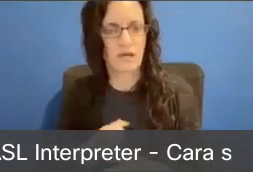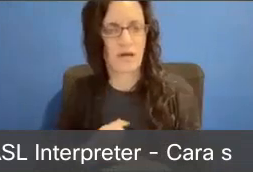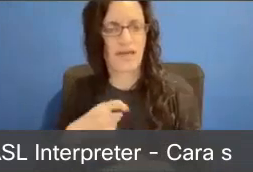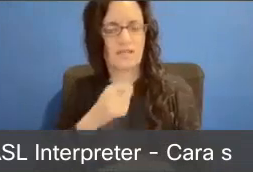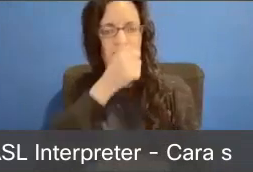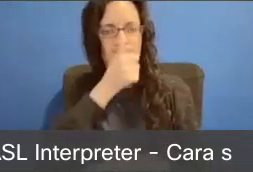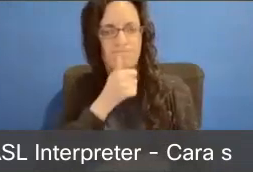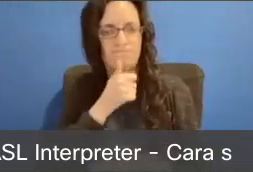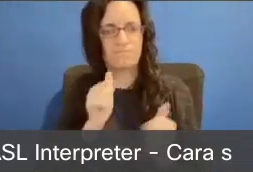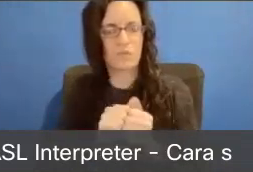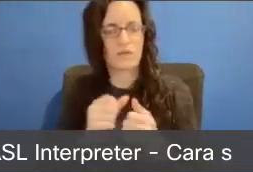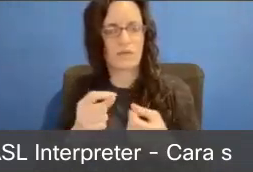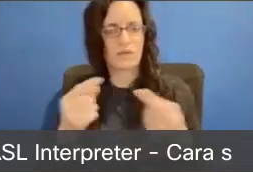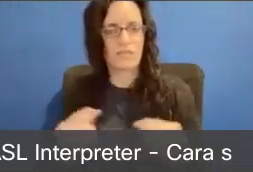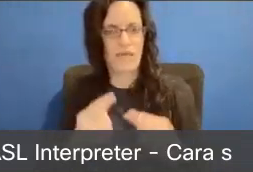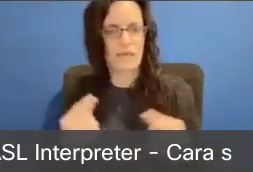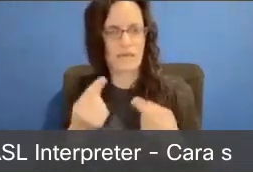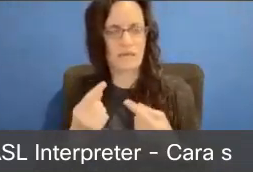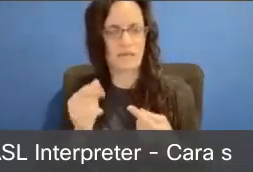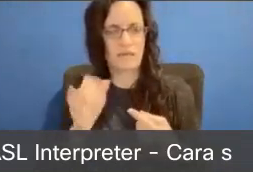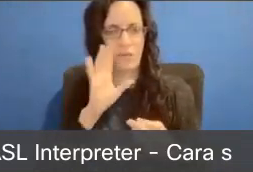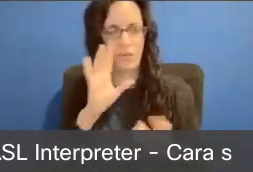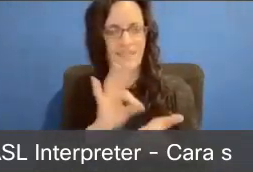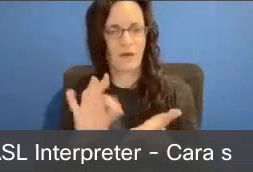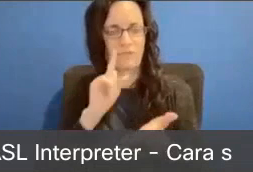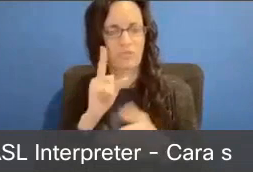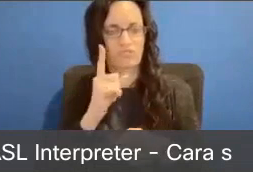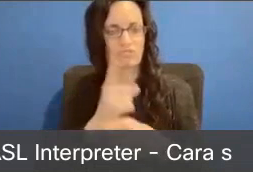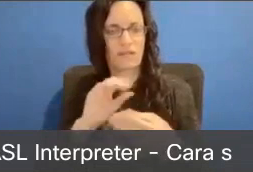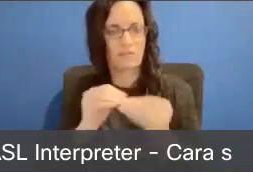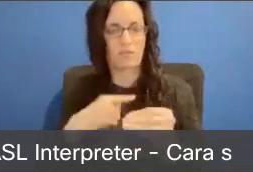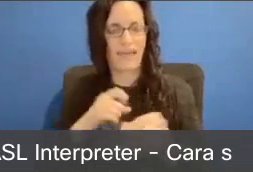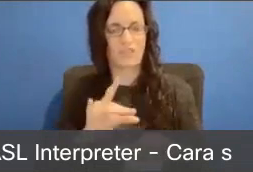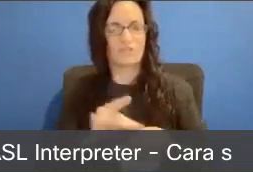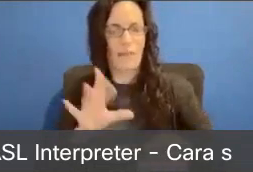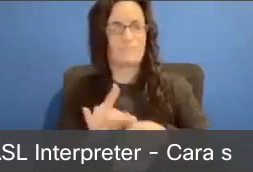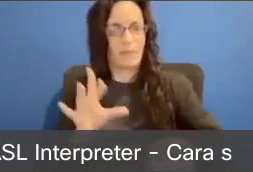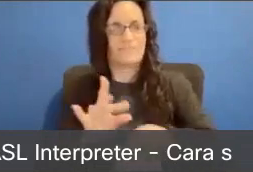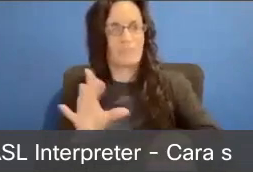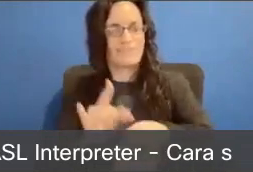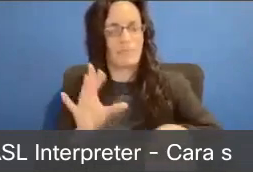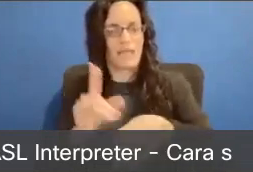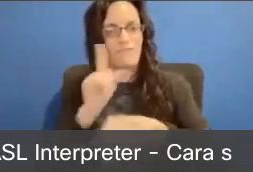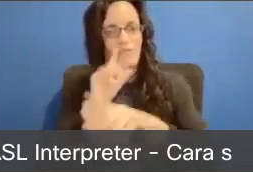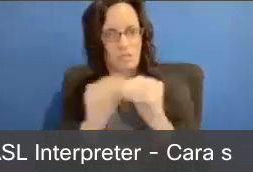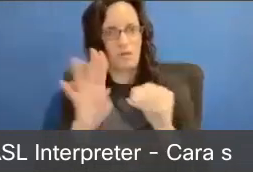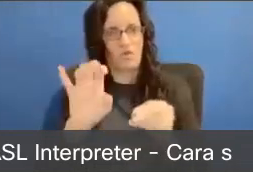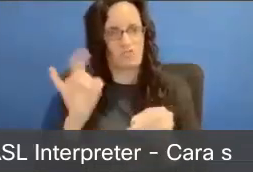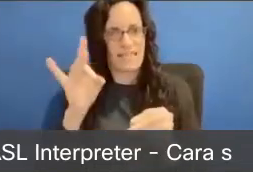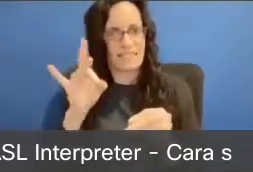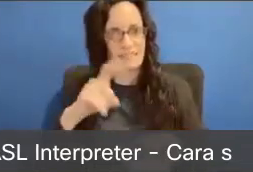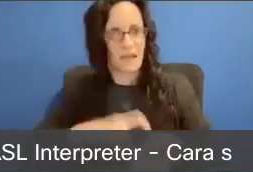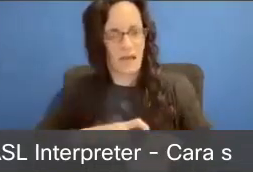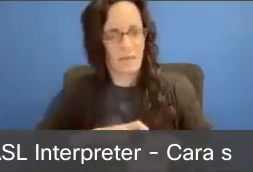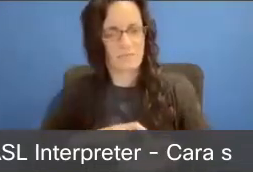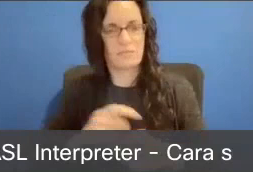for it to count as the right number. So I would have to do it 482 times or something. If it didn't hurt, well, that wouldn't count. And then maybe I'd have to start